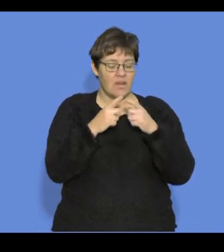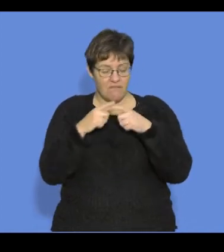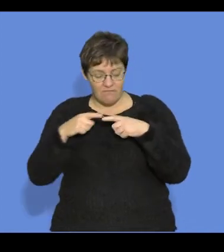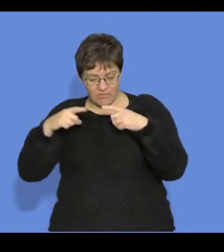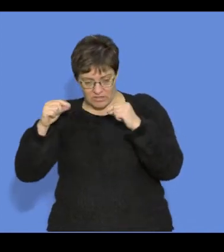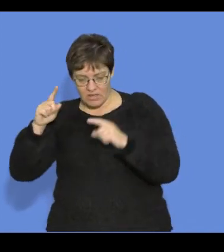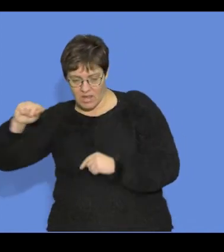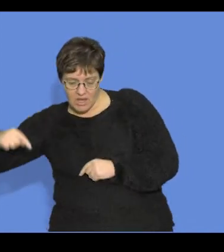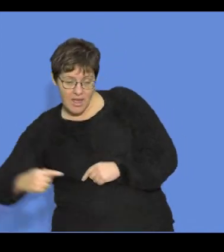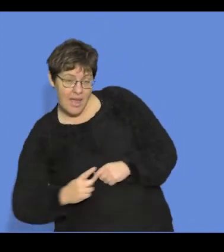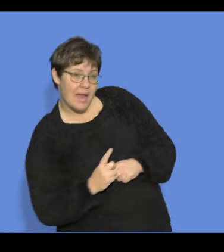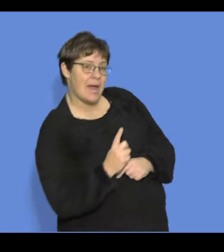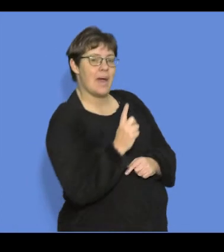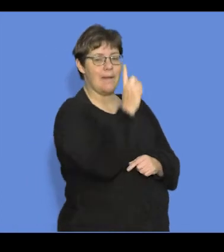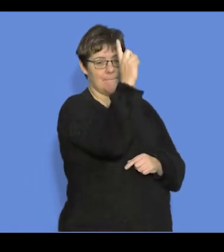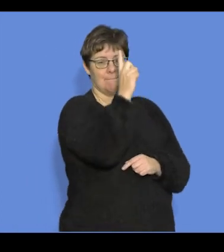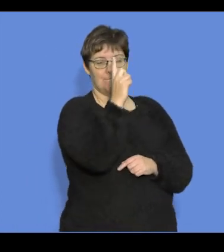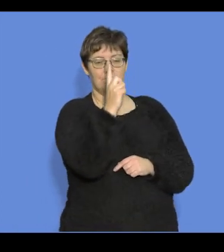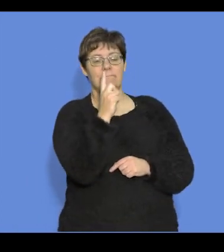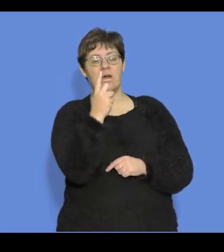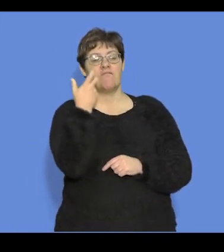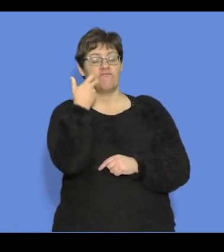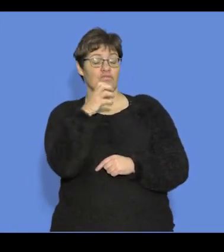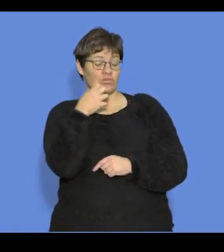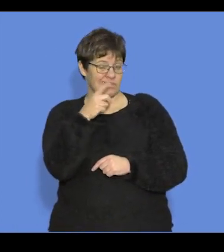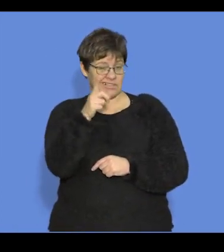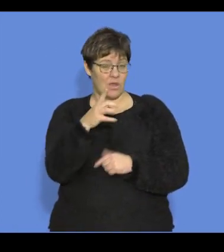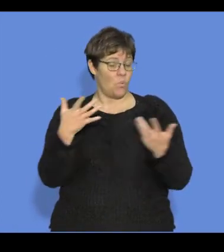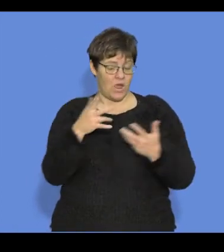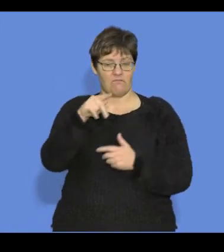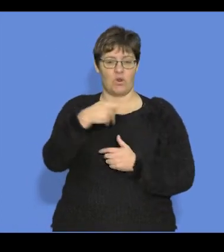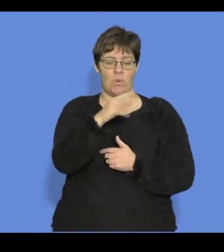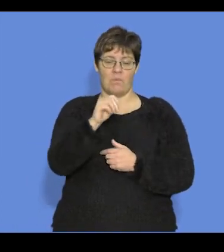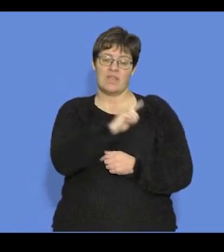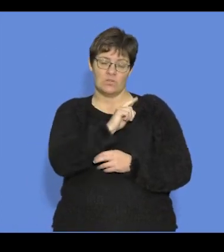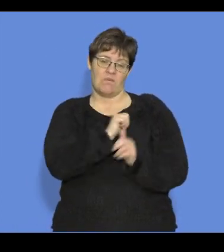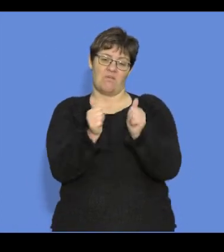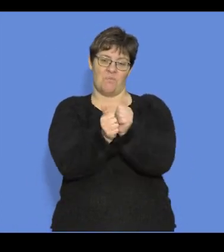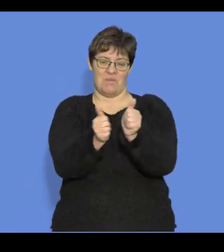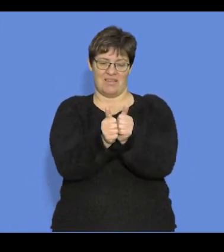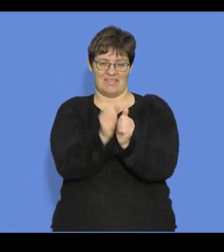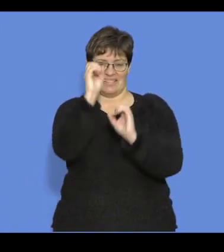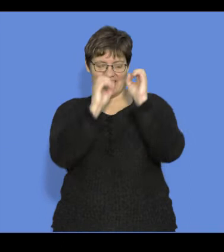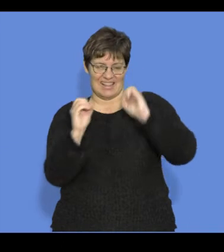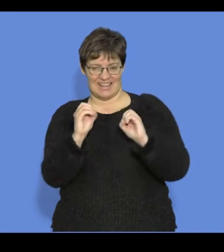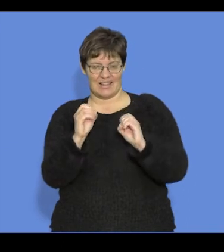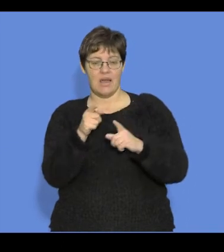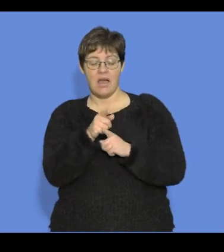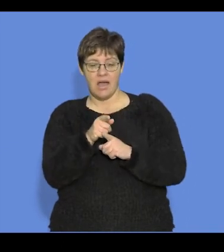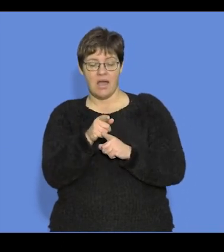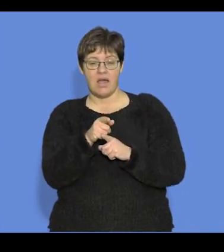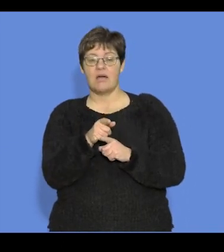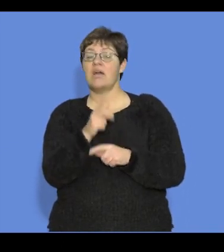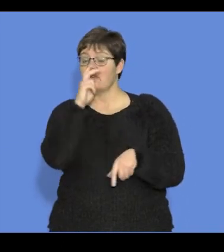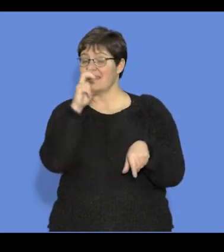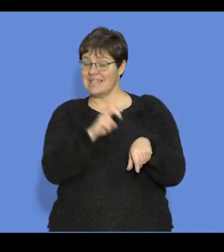it up to the fruit in the phloem. And that's why you have companion cells, so that if necessary, the sugar